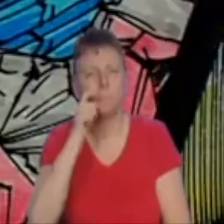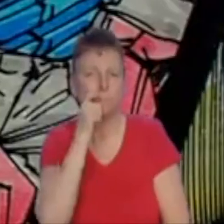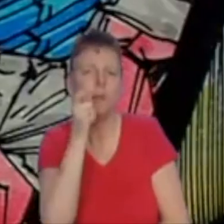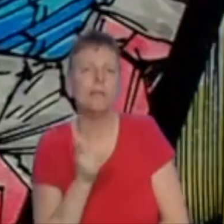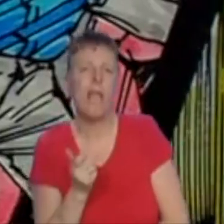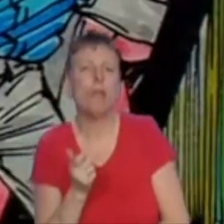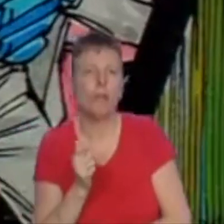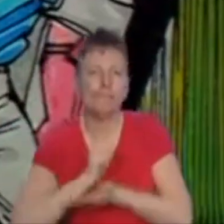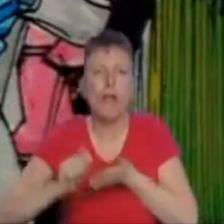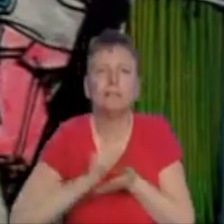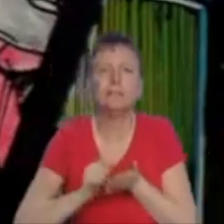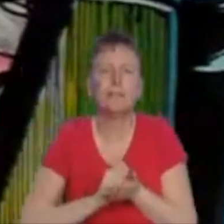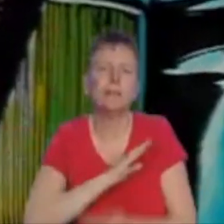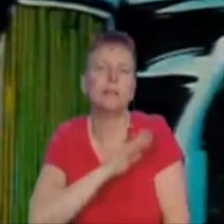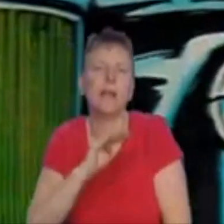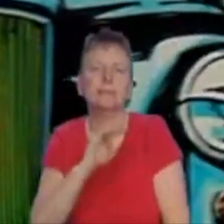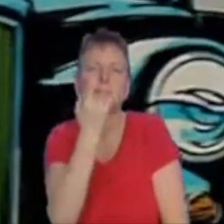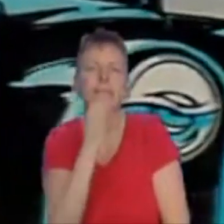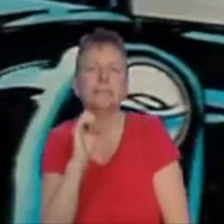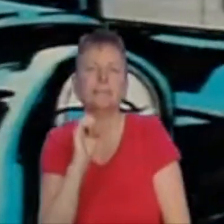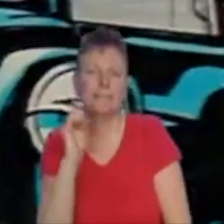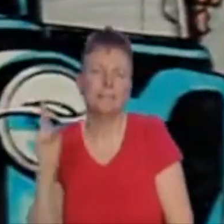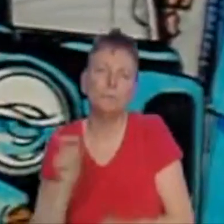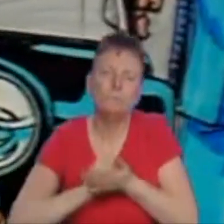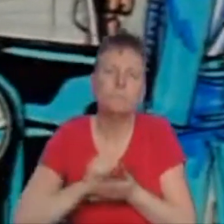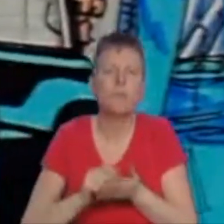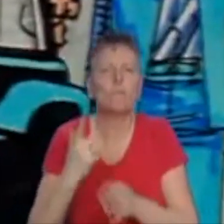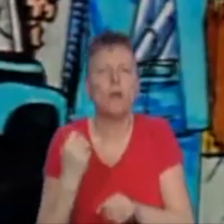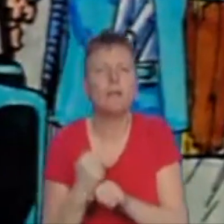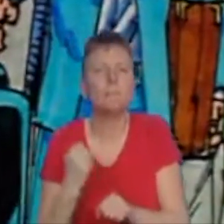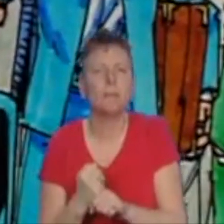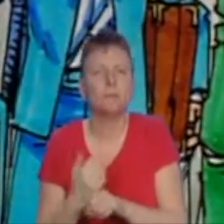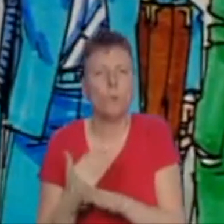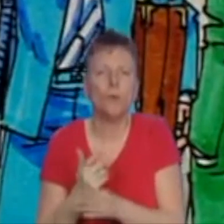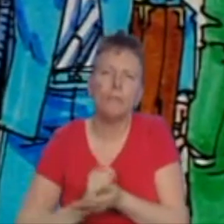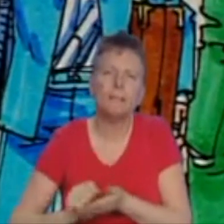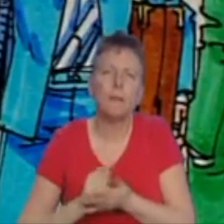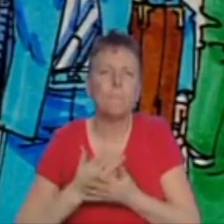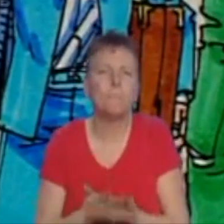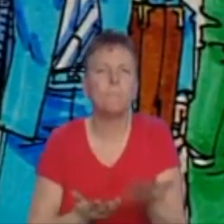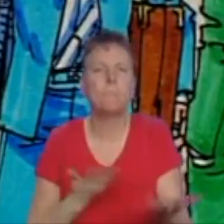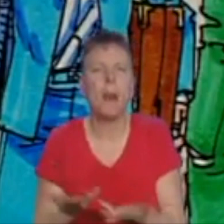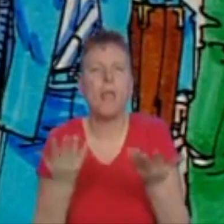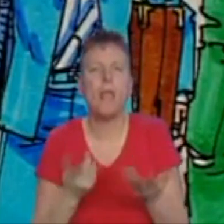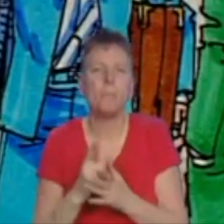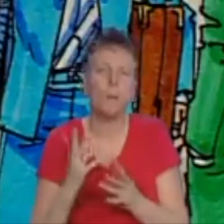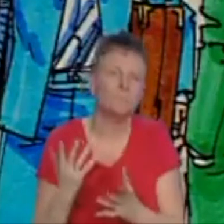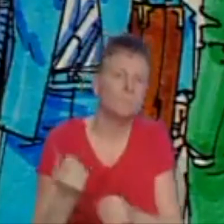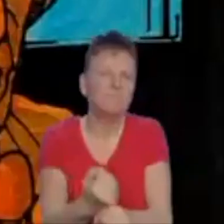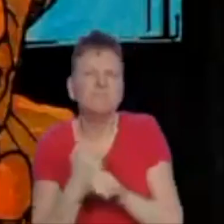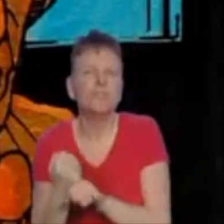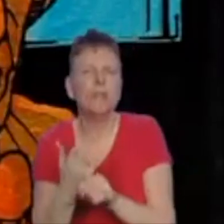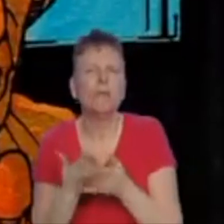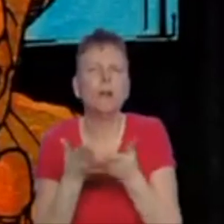general. An arch-enemy of the communist state, Markov fled the country and defected to England in 1969, where he was granted political